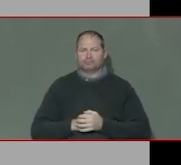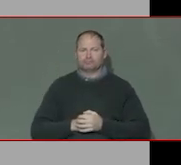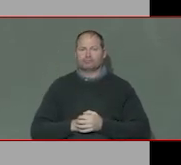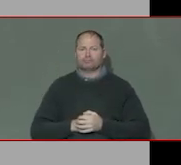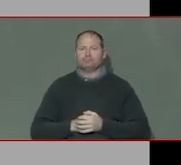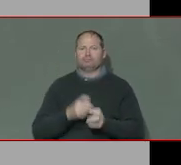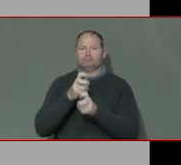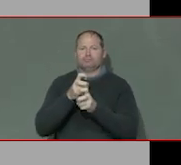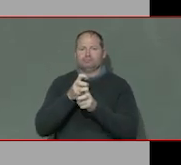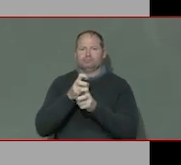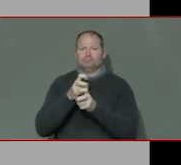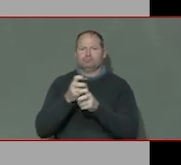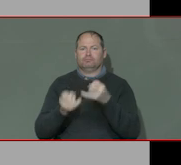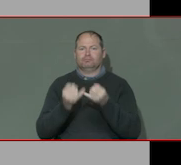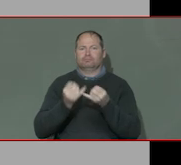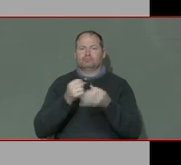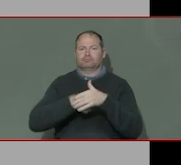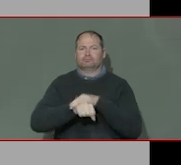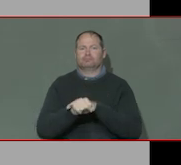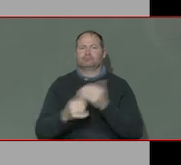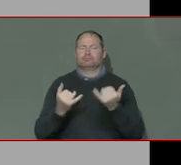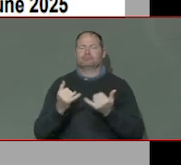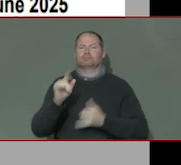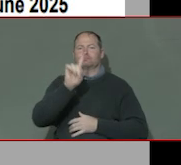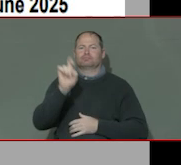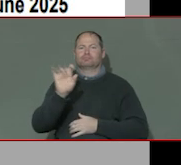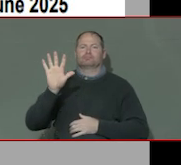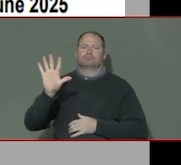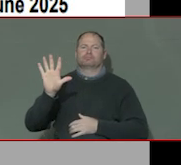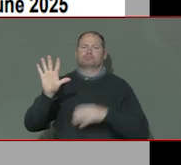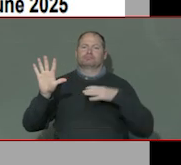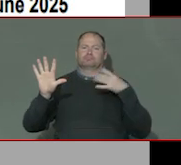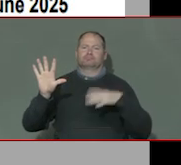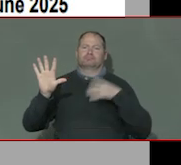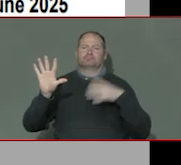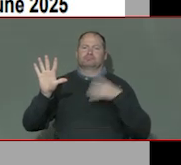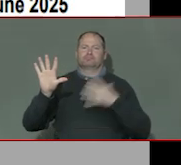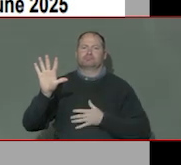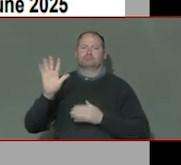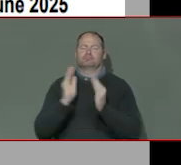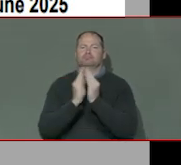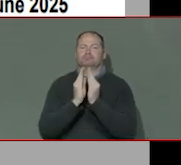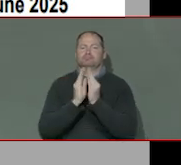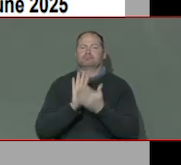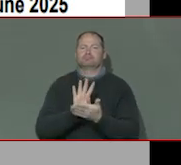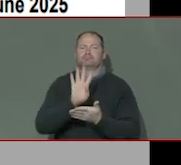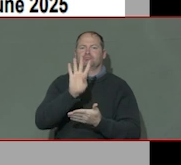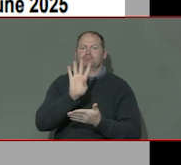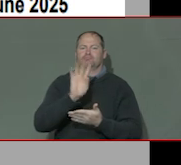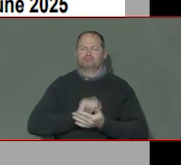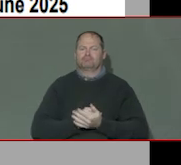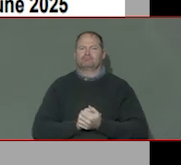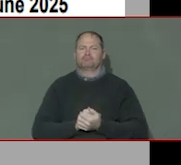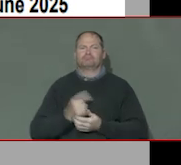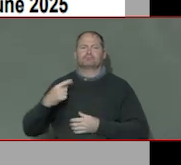in vertebrates, there's only 5 things they can ask you. You will also see that it's only 14 marks. So we know that there